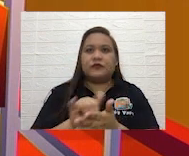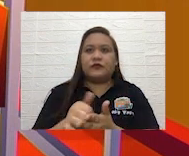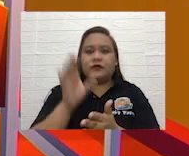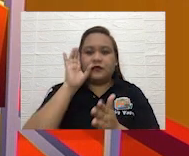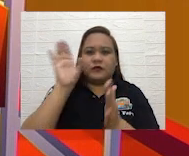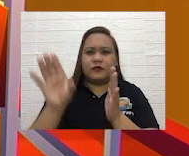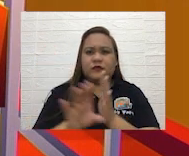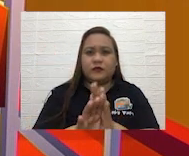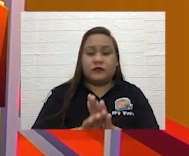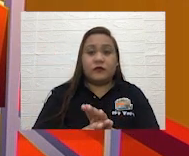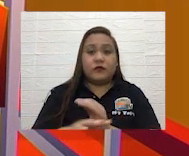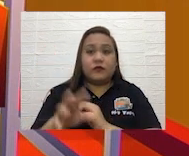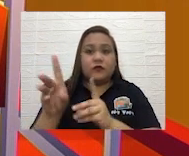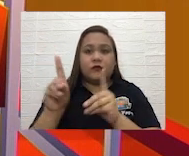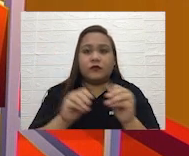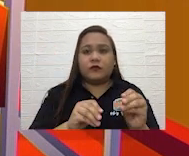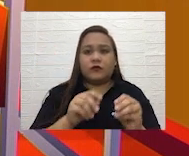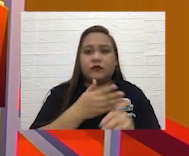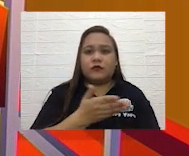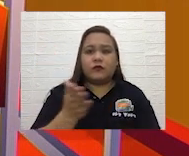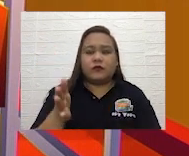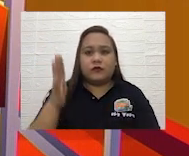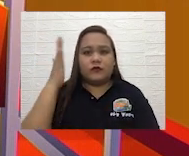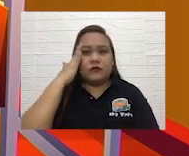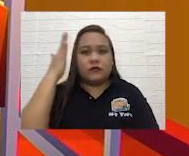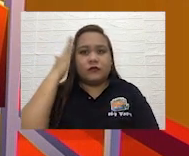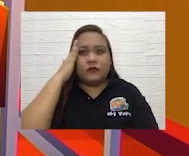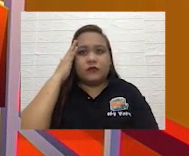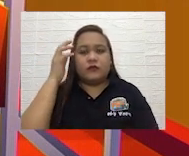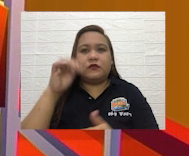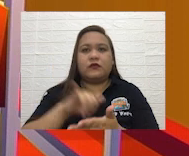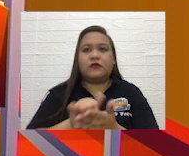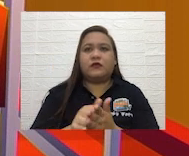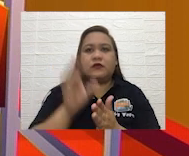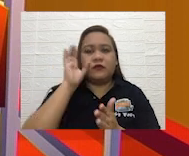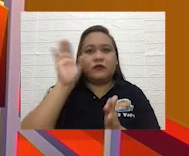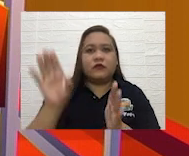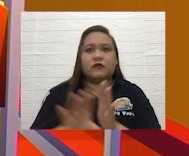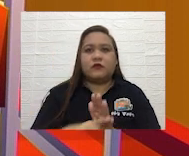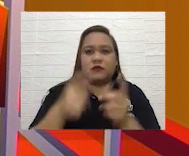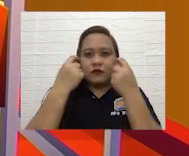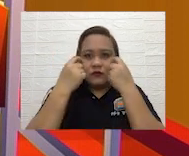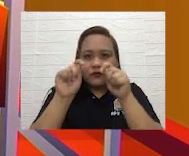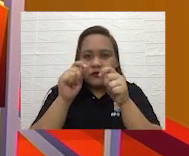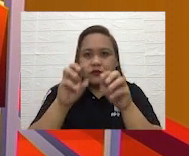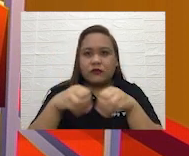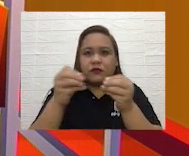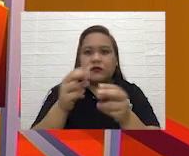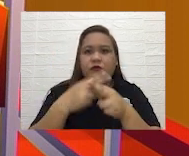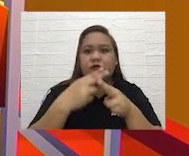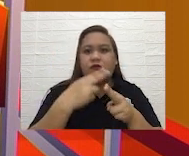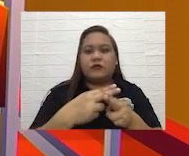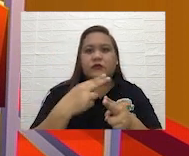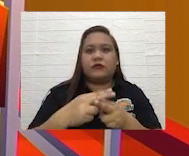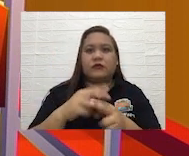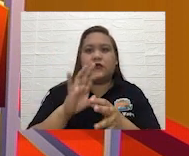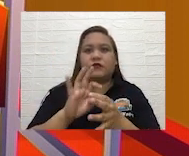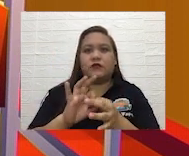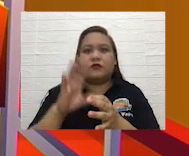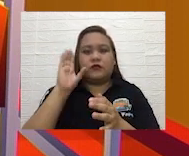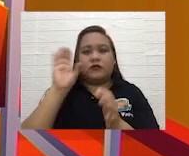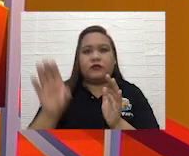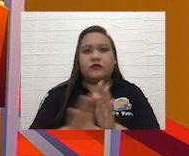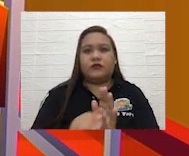Look at these pictures. Are you familiar with these signs and symbols? Let us try to name them, shall